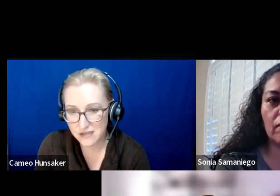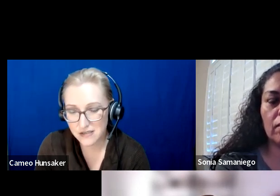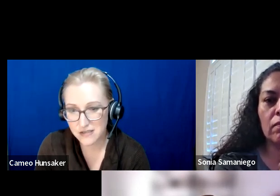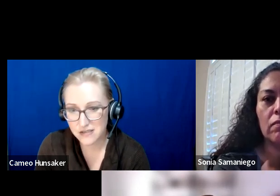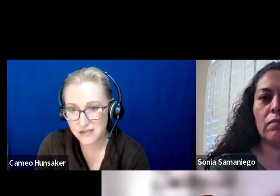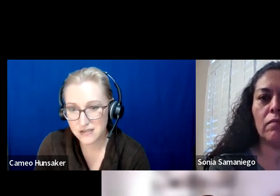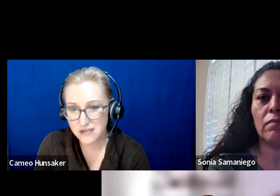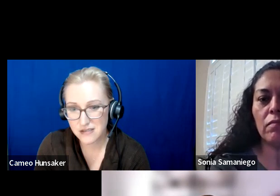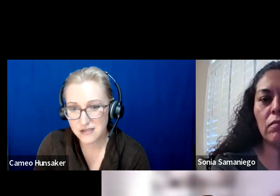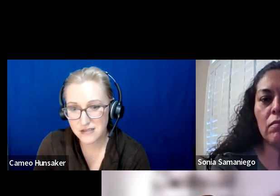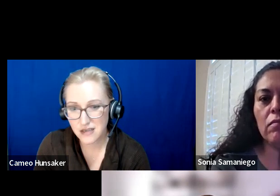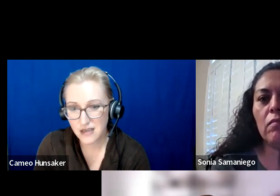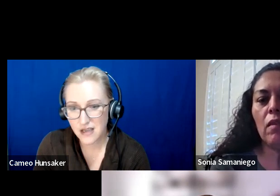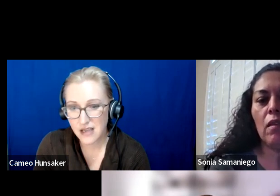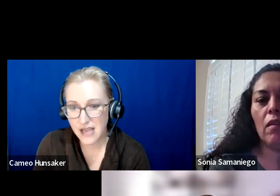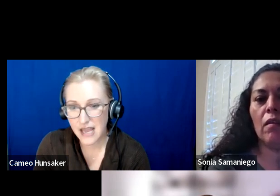services.